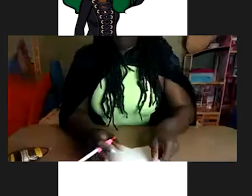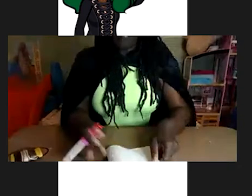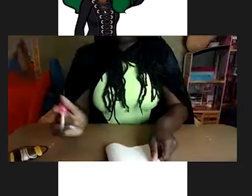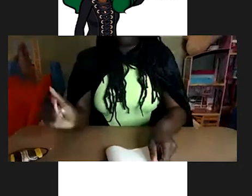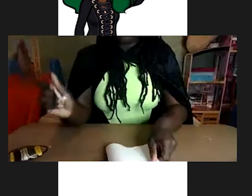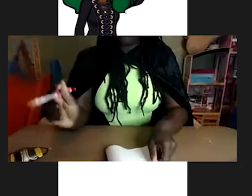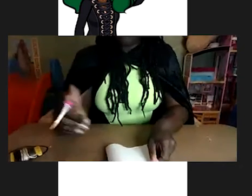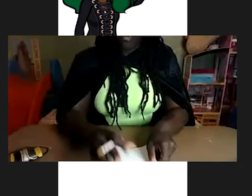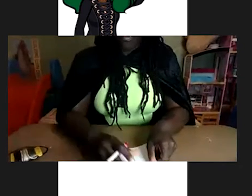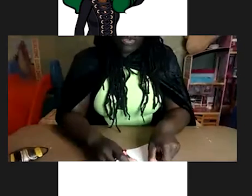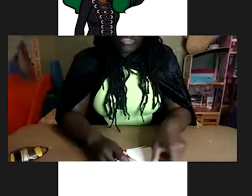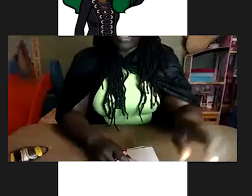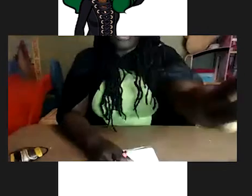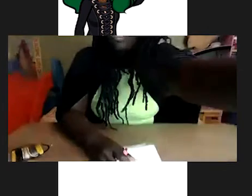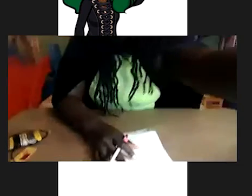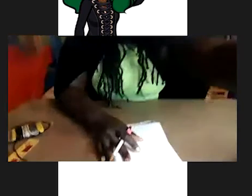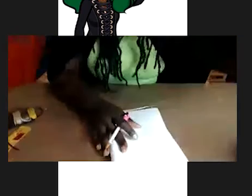all you have to do is fold